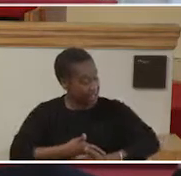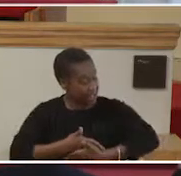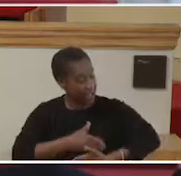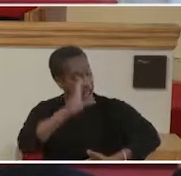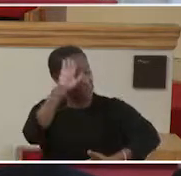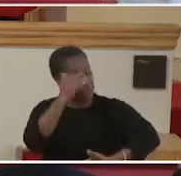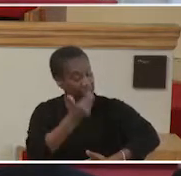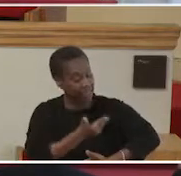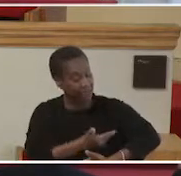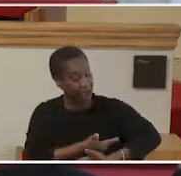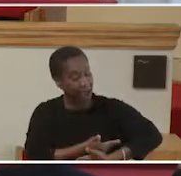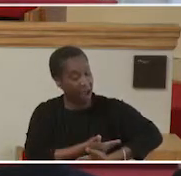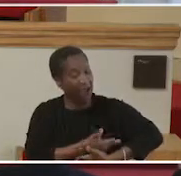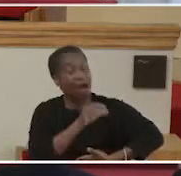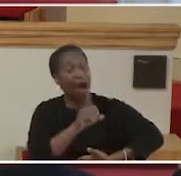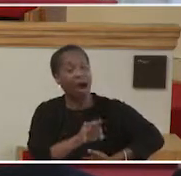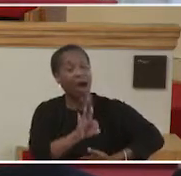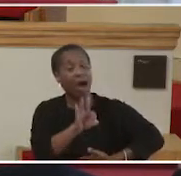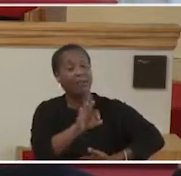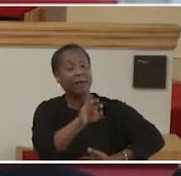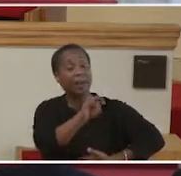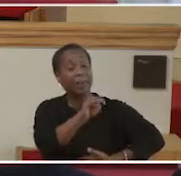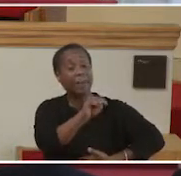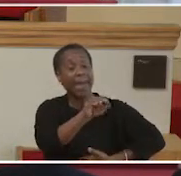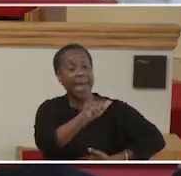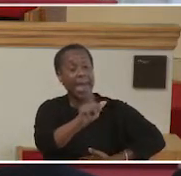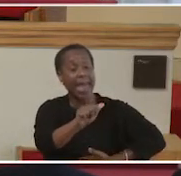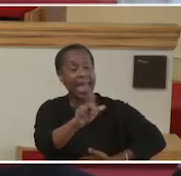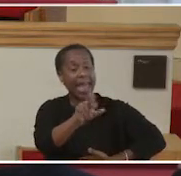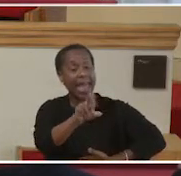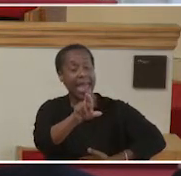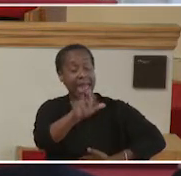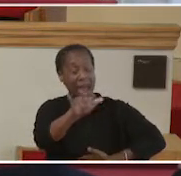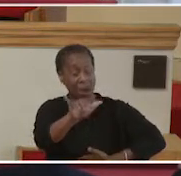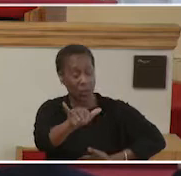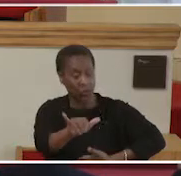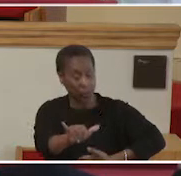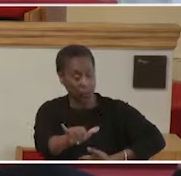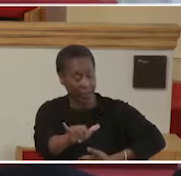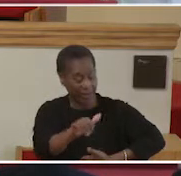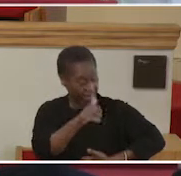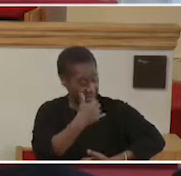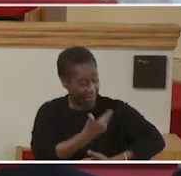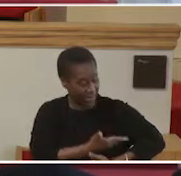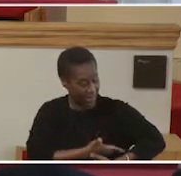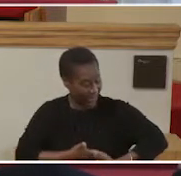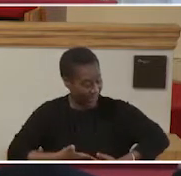Son of Mary.